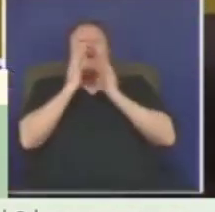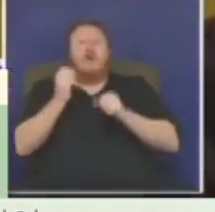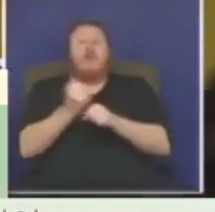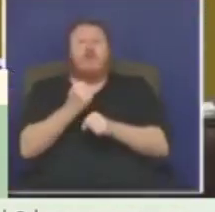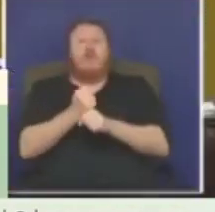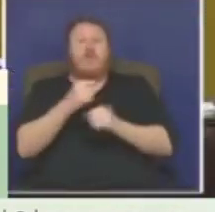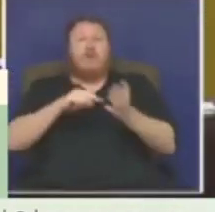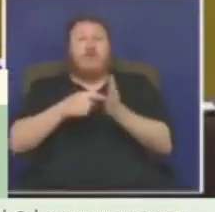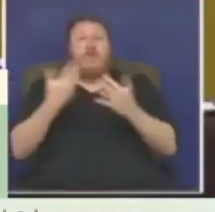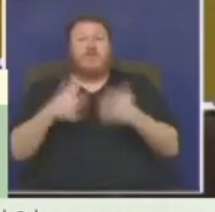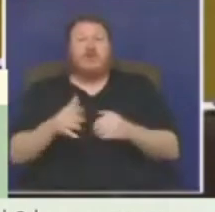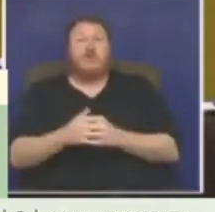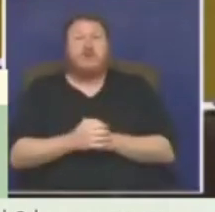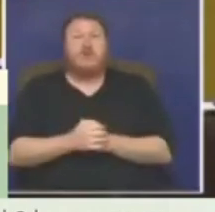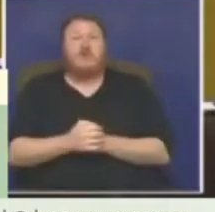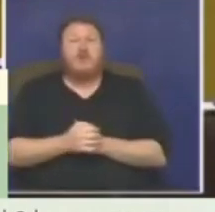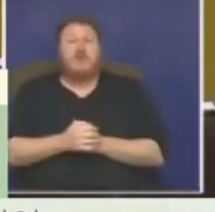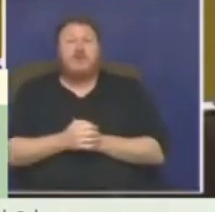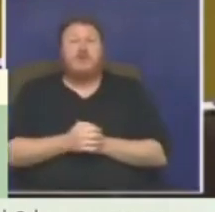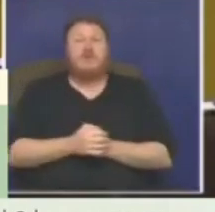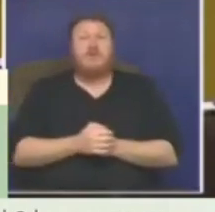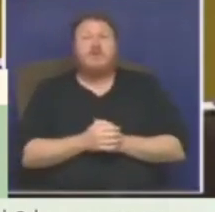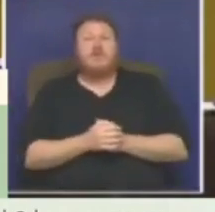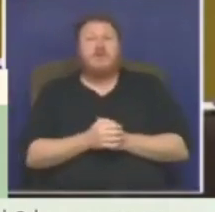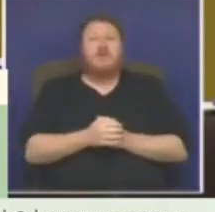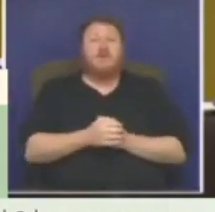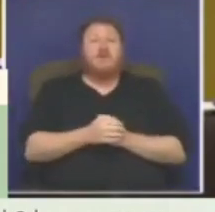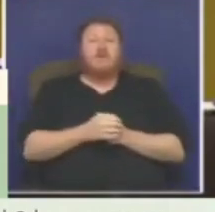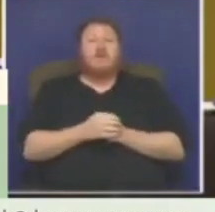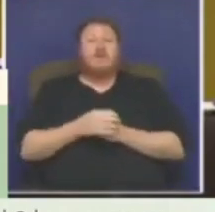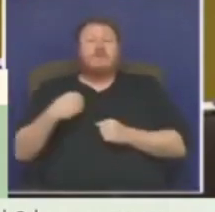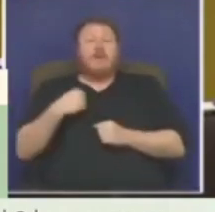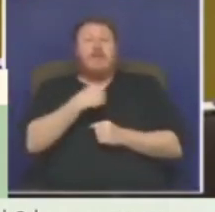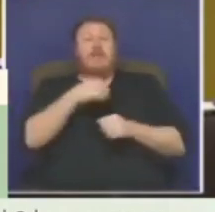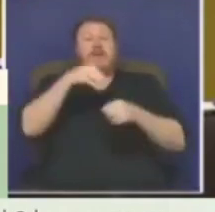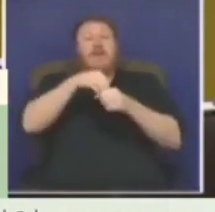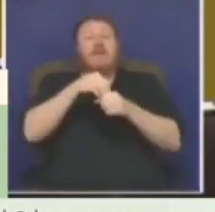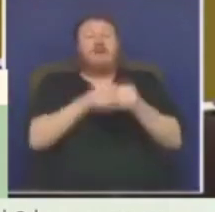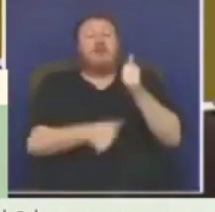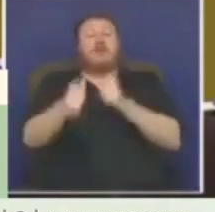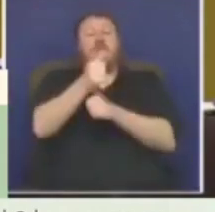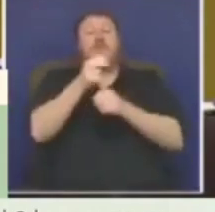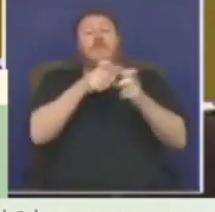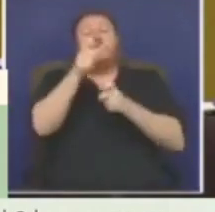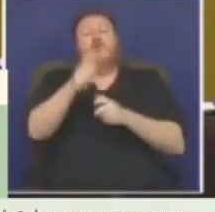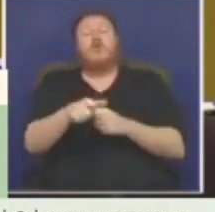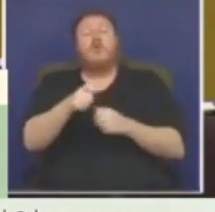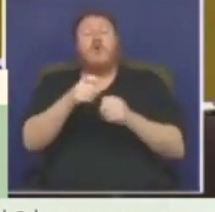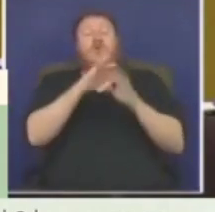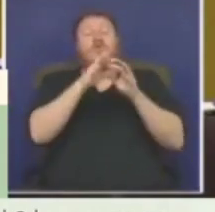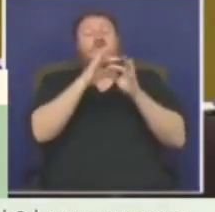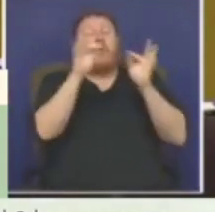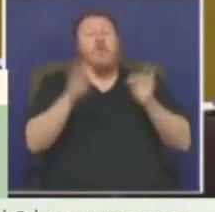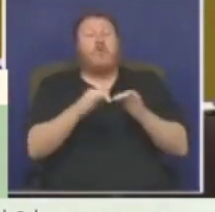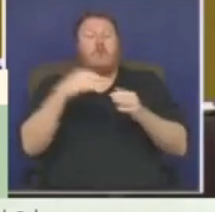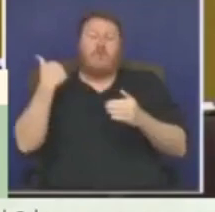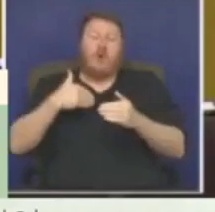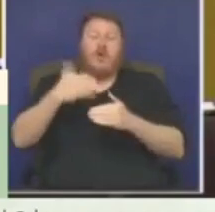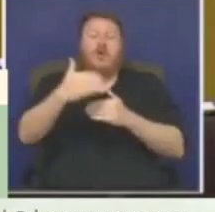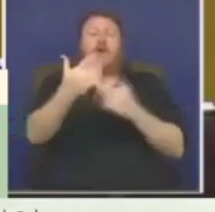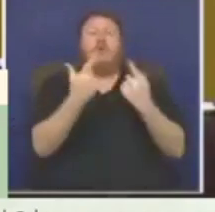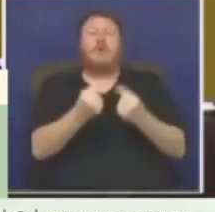of who attend the Chief Whips Forum regularly and other members, and maybe it's something that we need